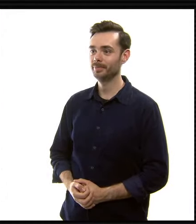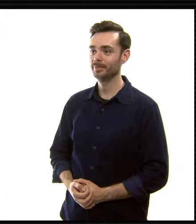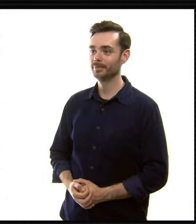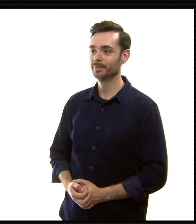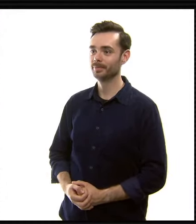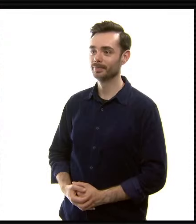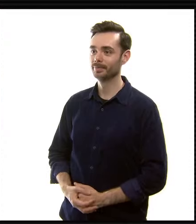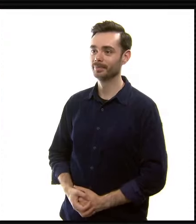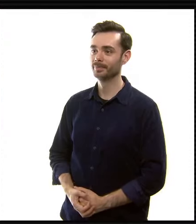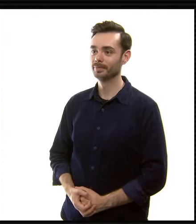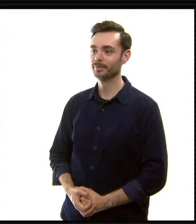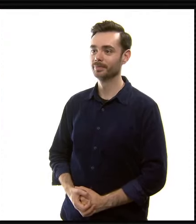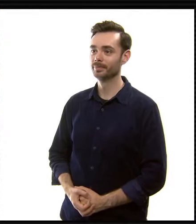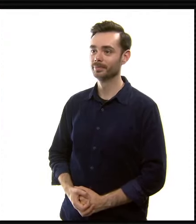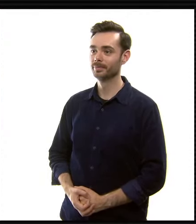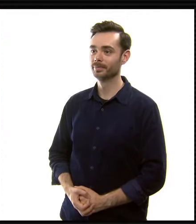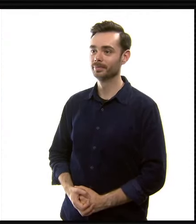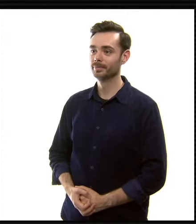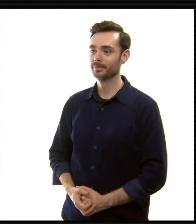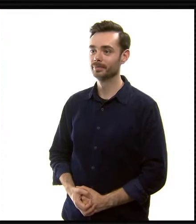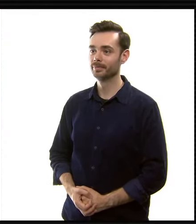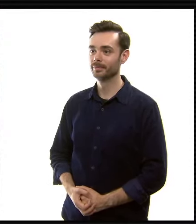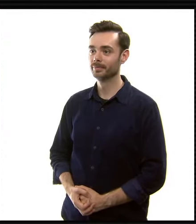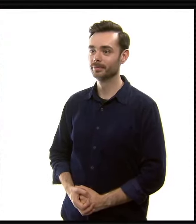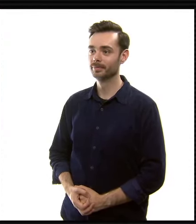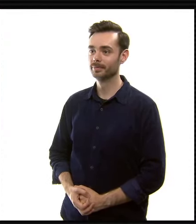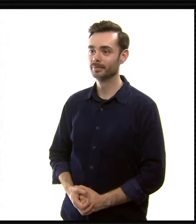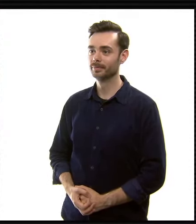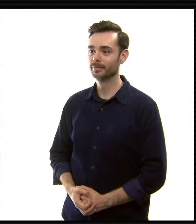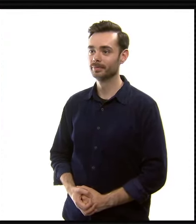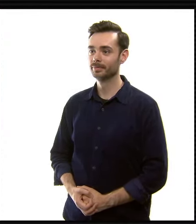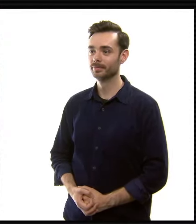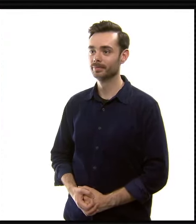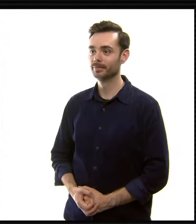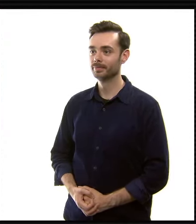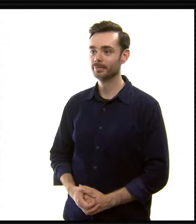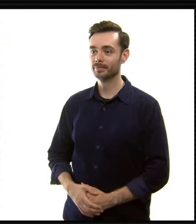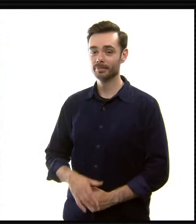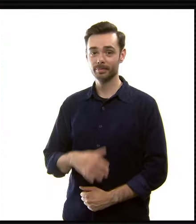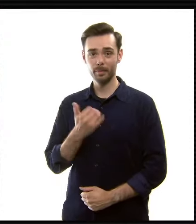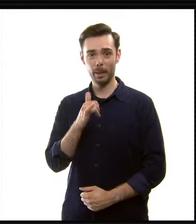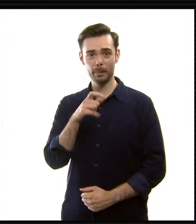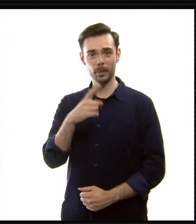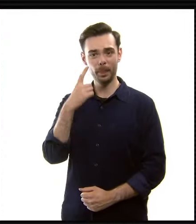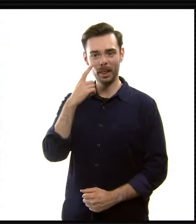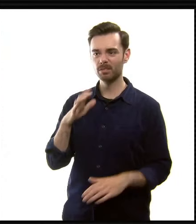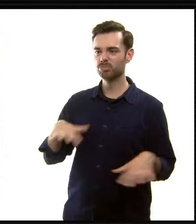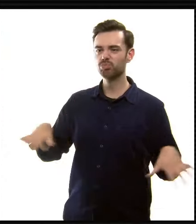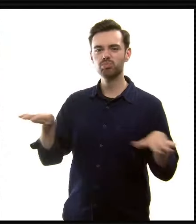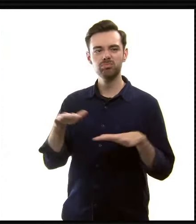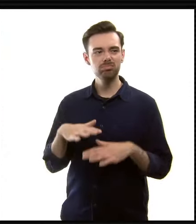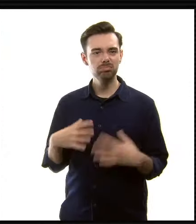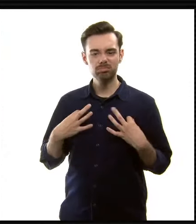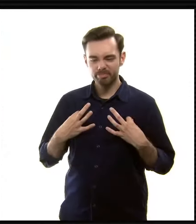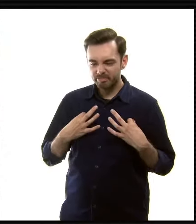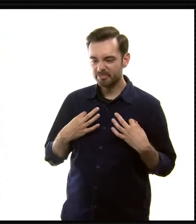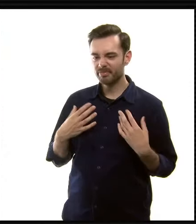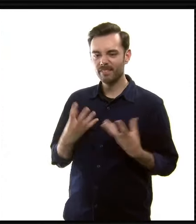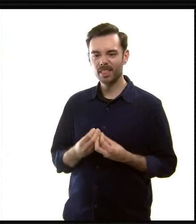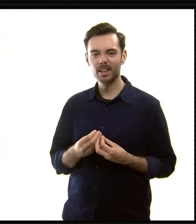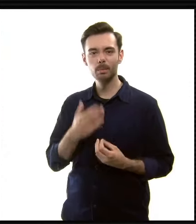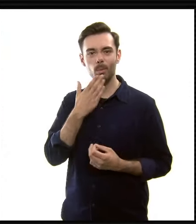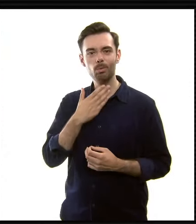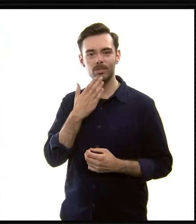Now, if you feel your clothing bags and surfaces are becoming painfully boring, then I might have a solution. That's my opinion, and